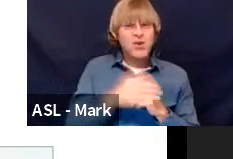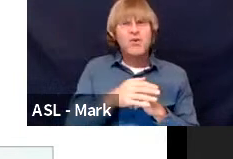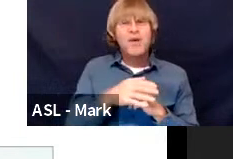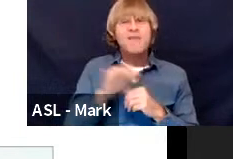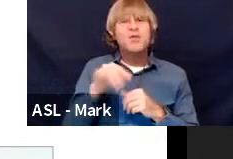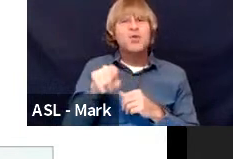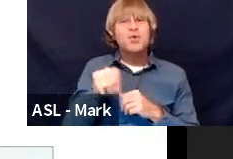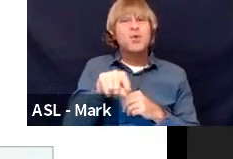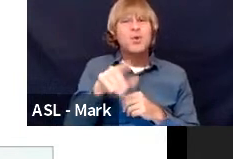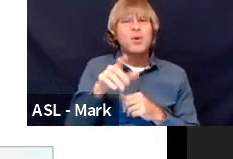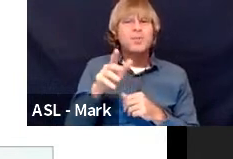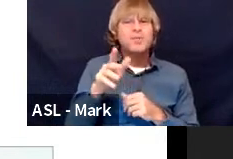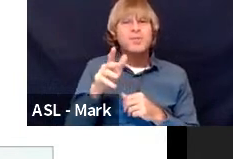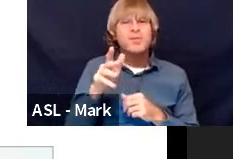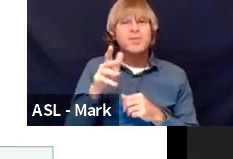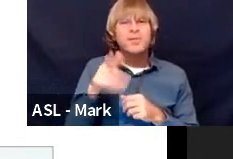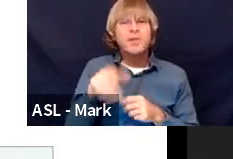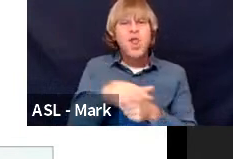local